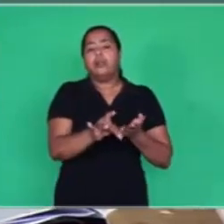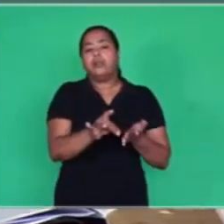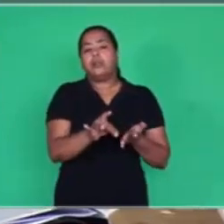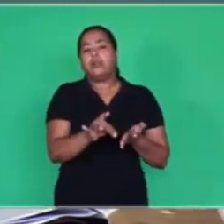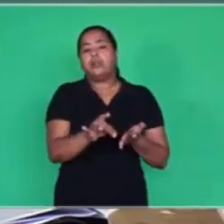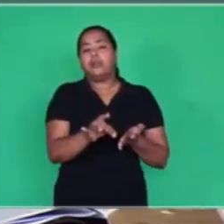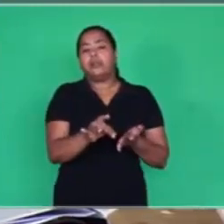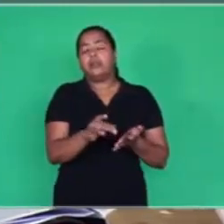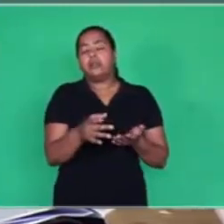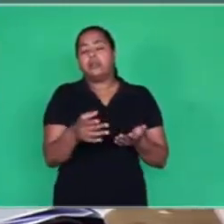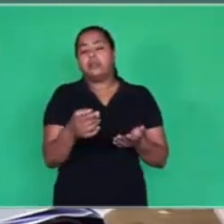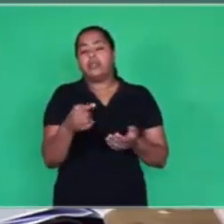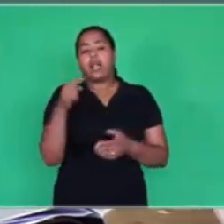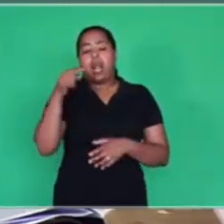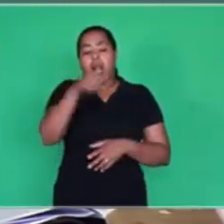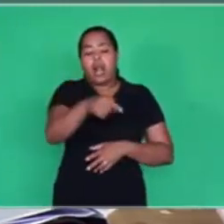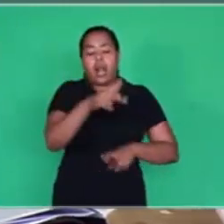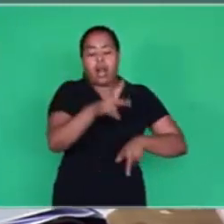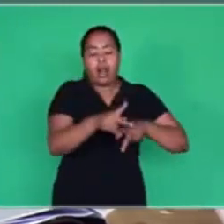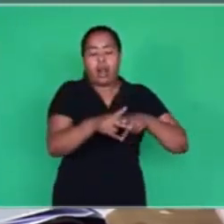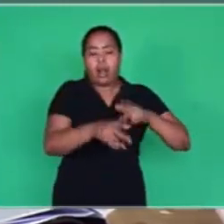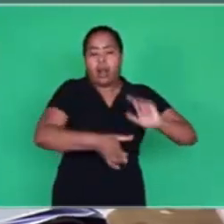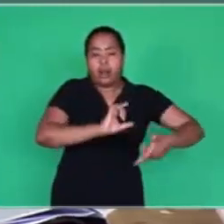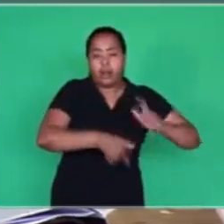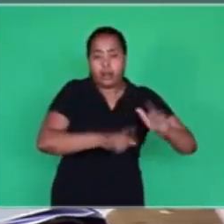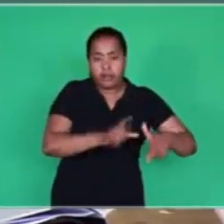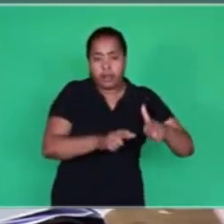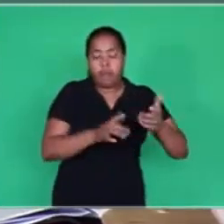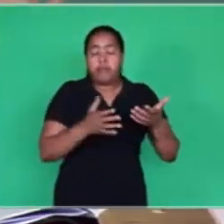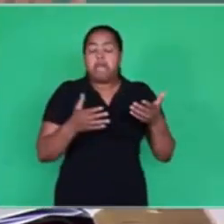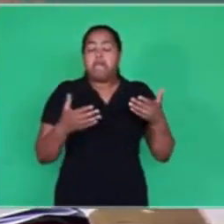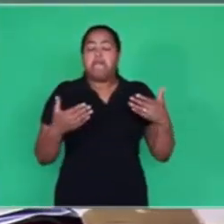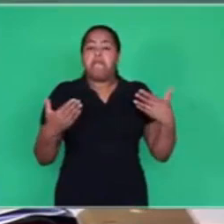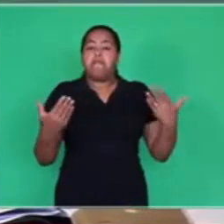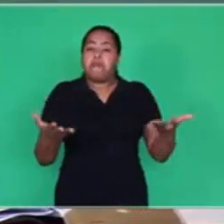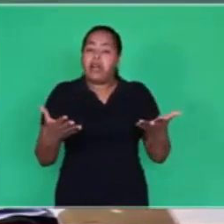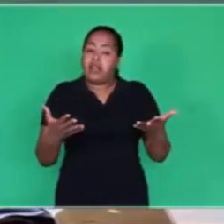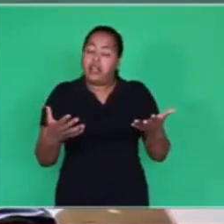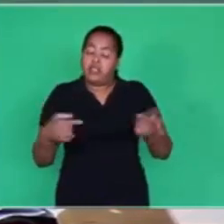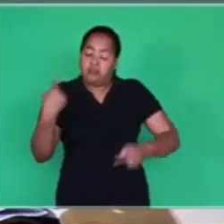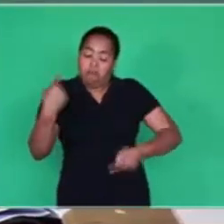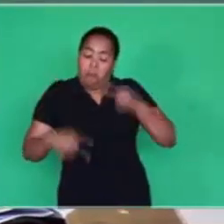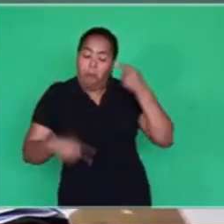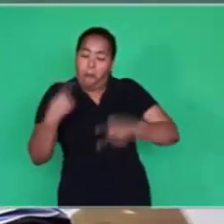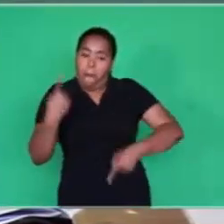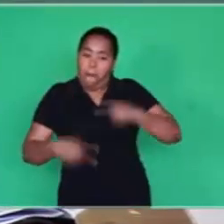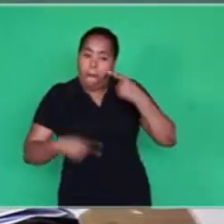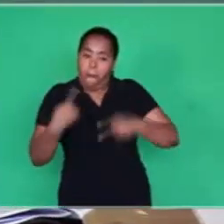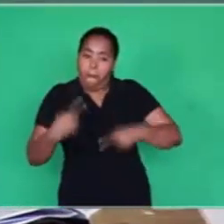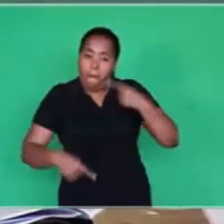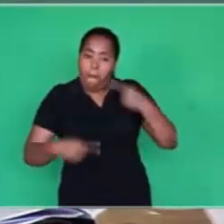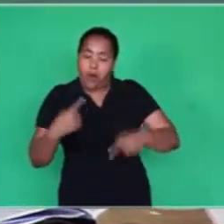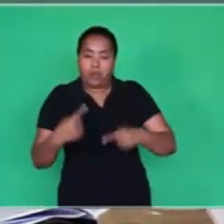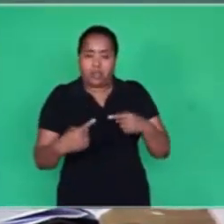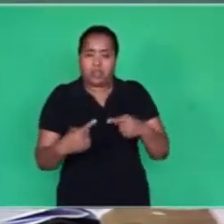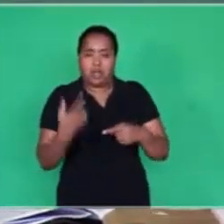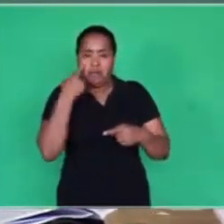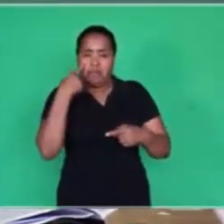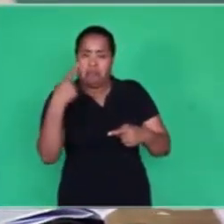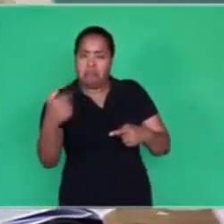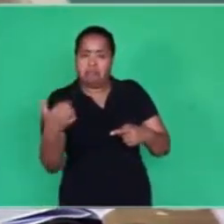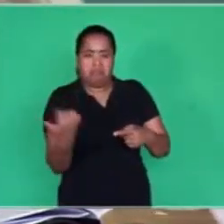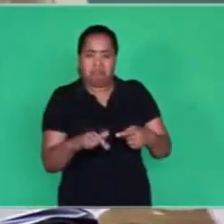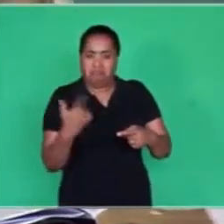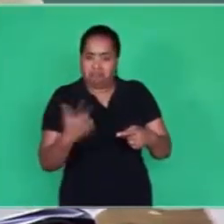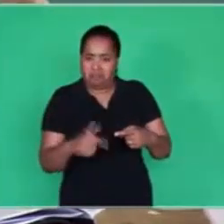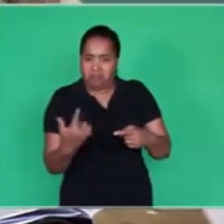What does Israel have to offer in return? What would interest them? Nothing. Those